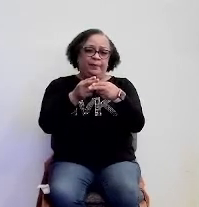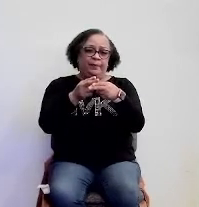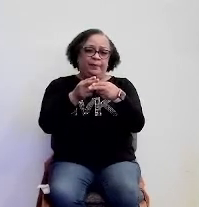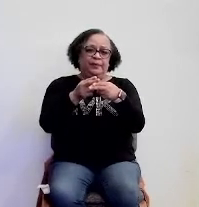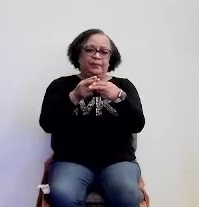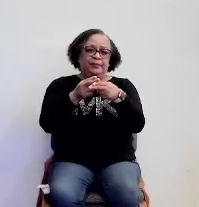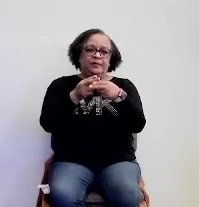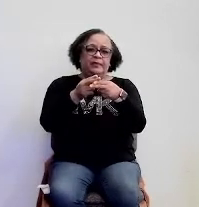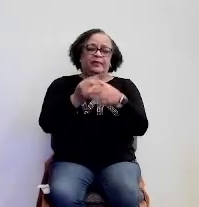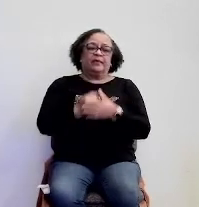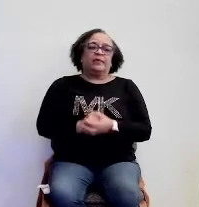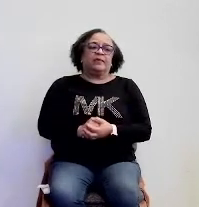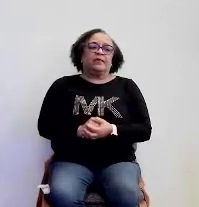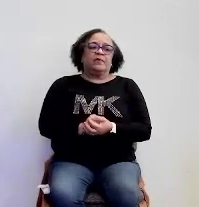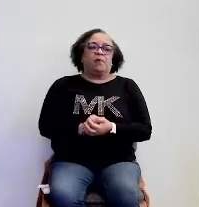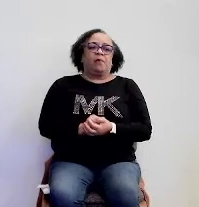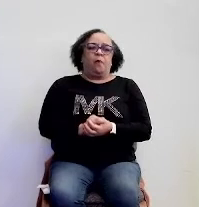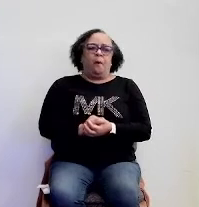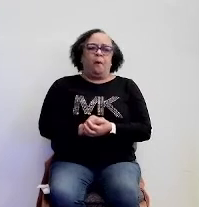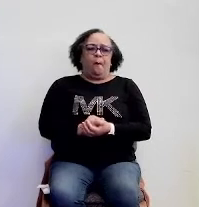name.